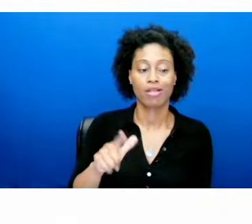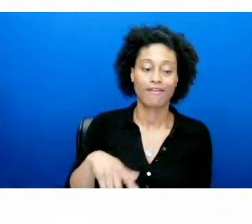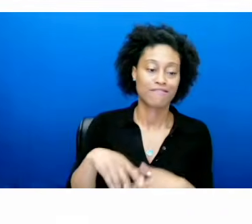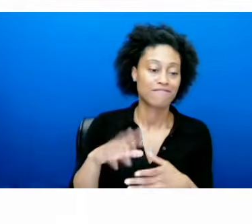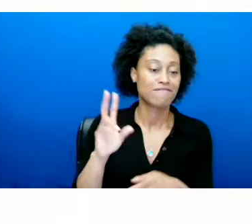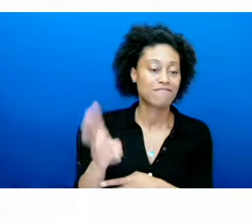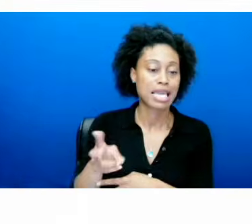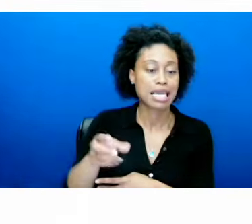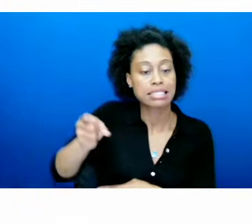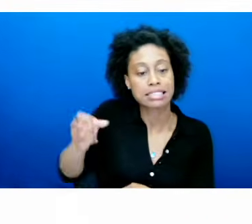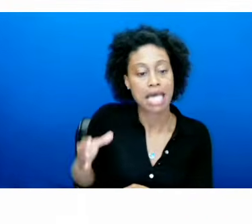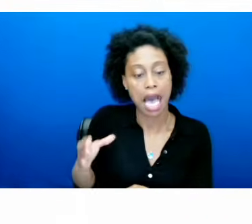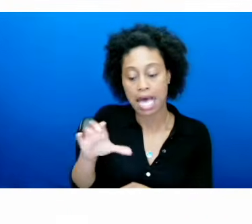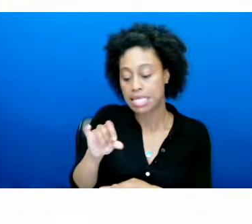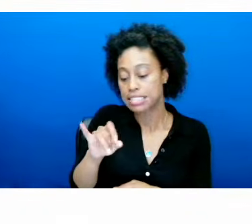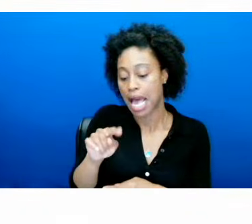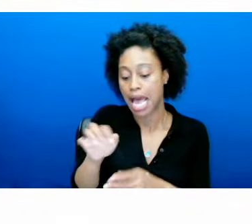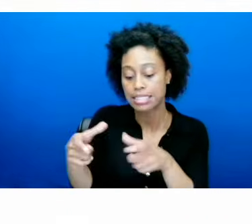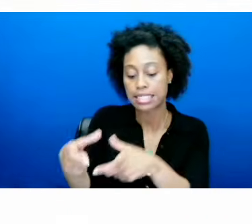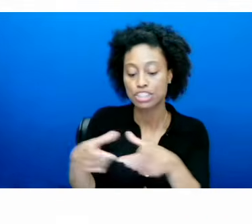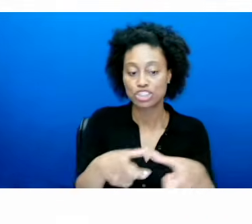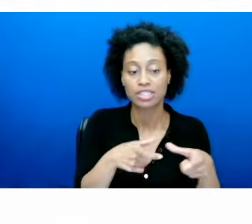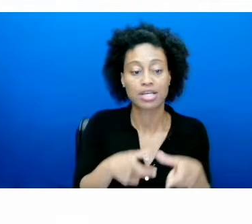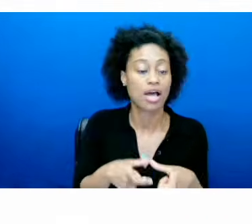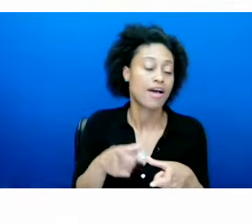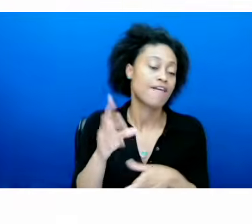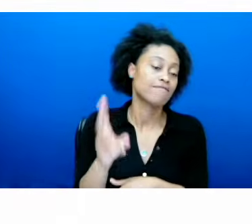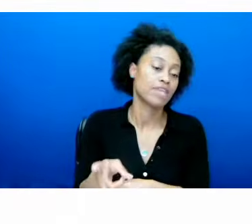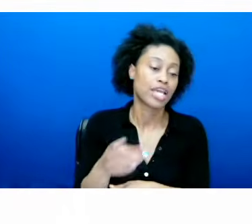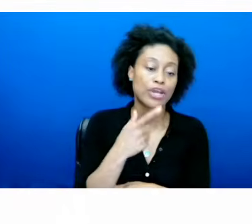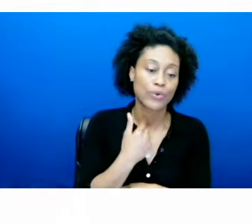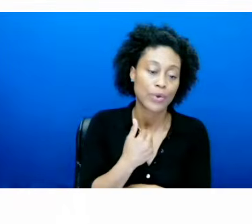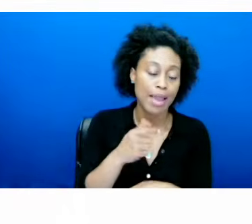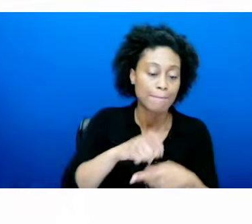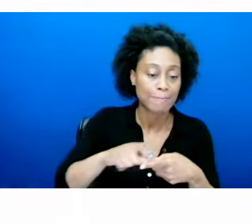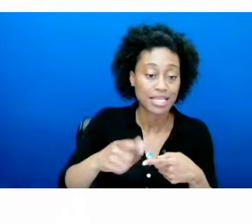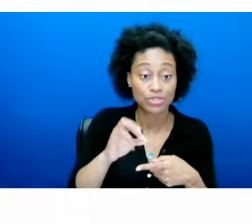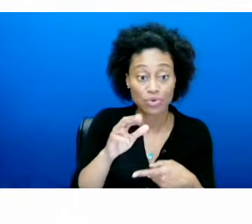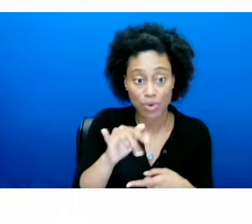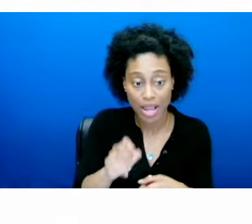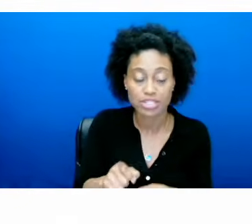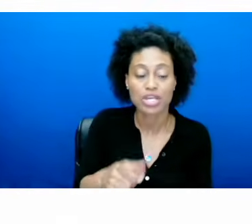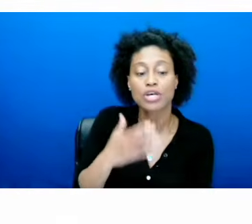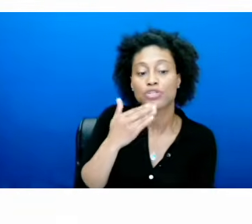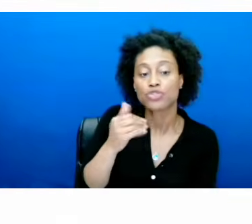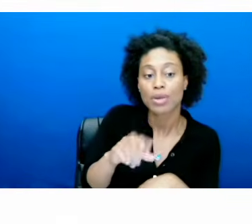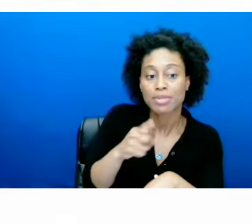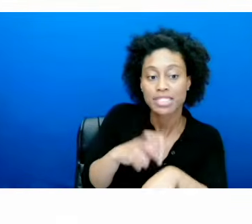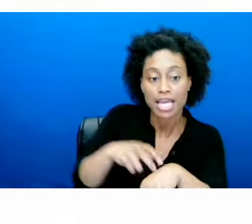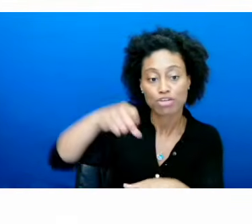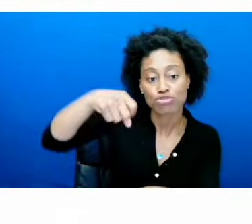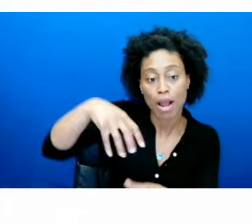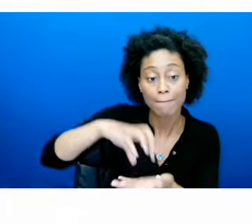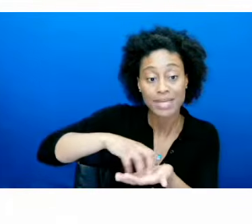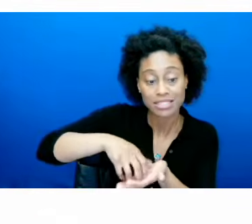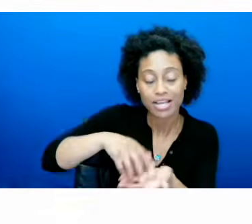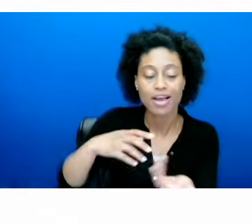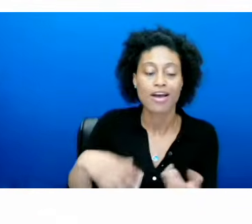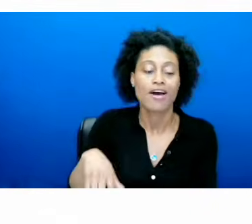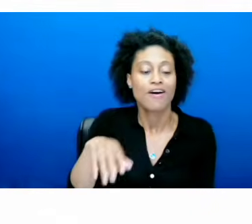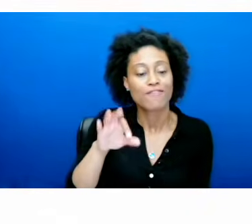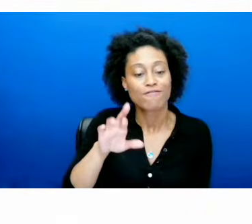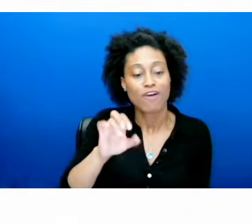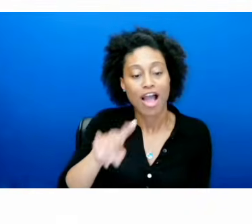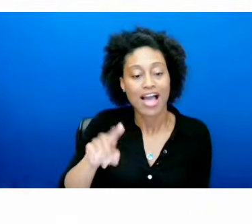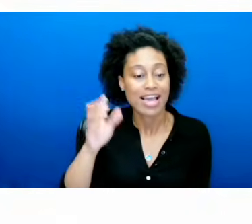make some vegan red beans and rice, sweet potato drop biscuits, fried cabbage, and stewed okra and